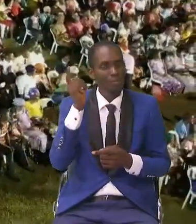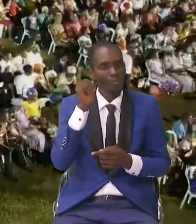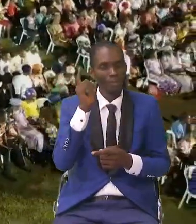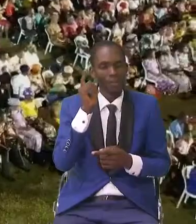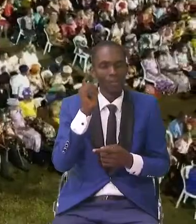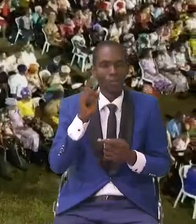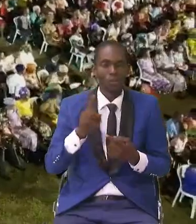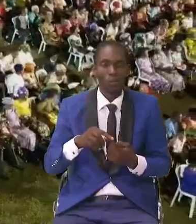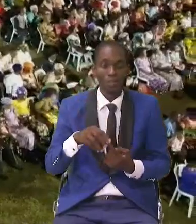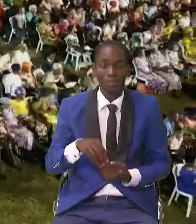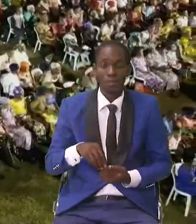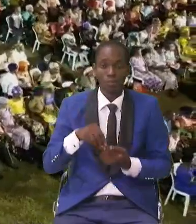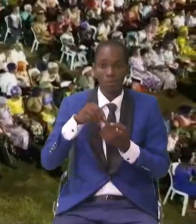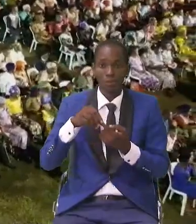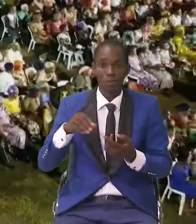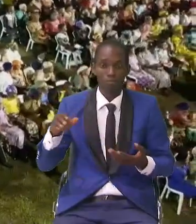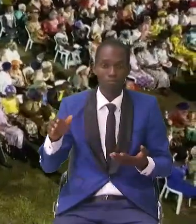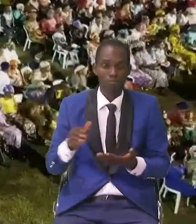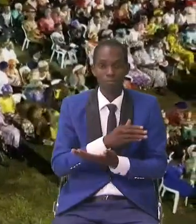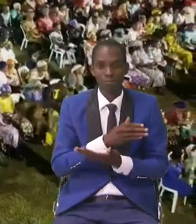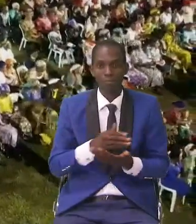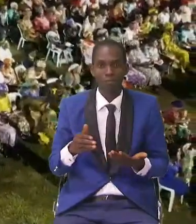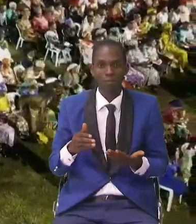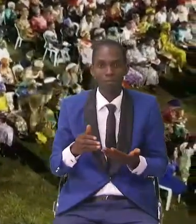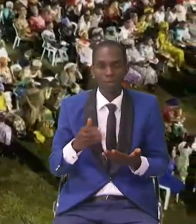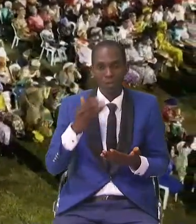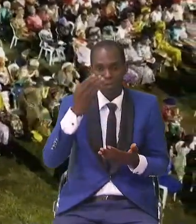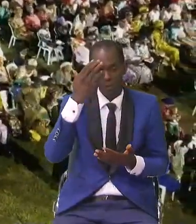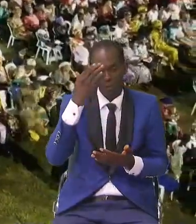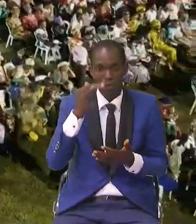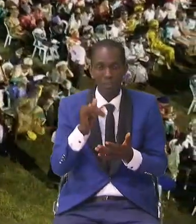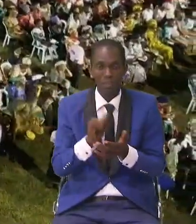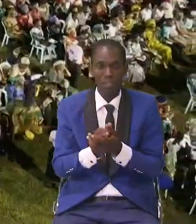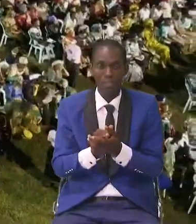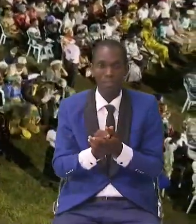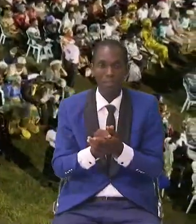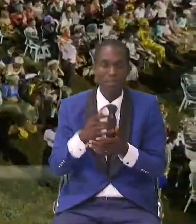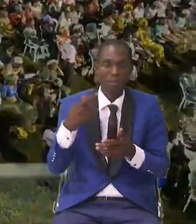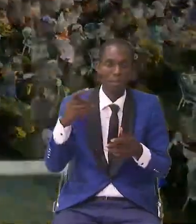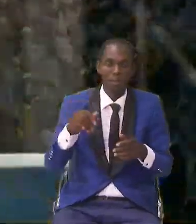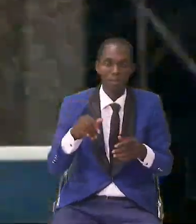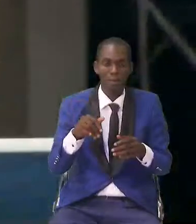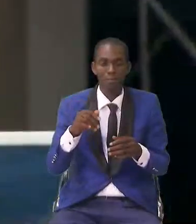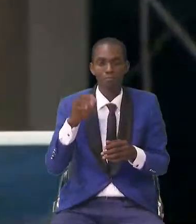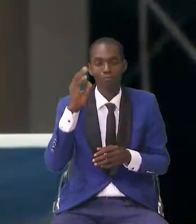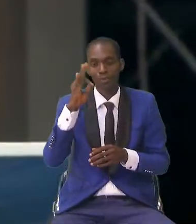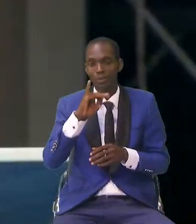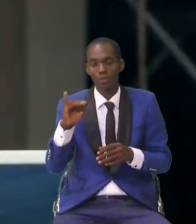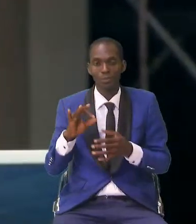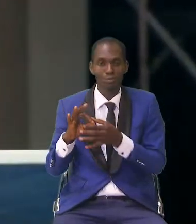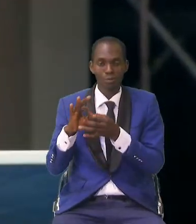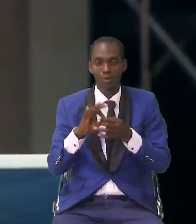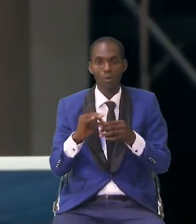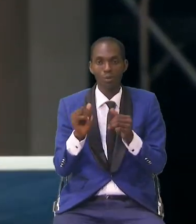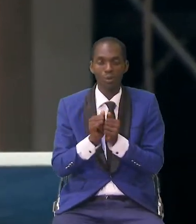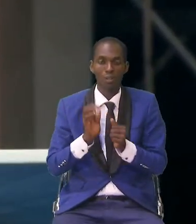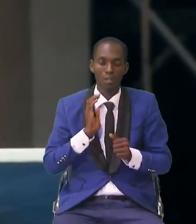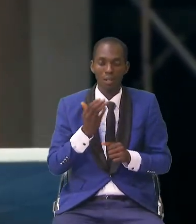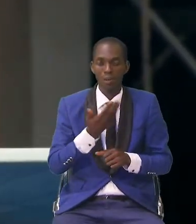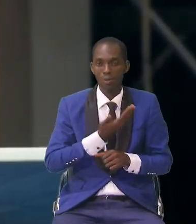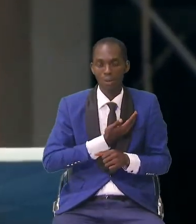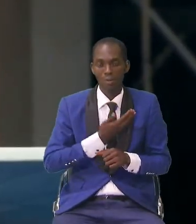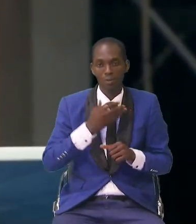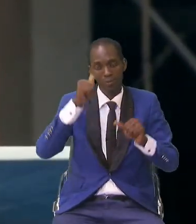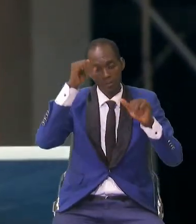We want to listen to a special orientation. You should understand that ministering along with our Father in the